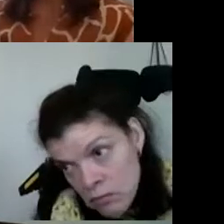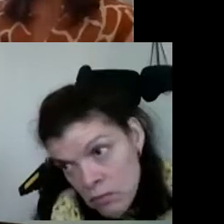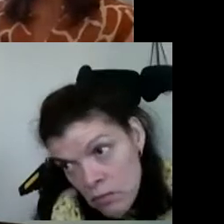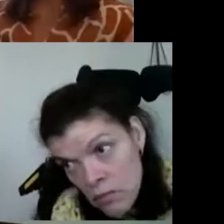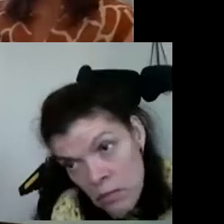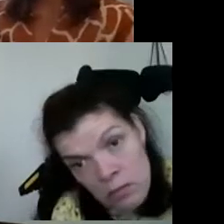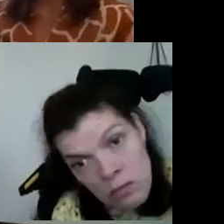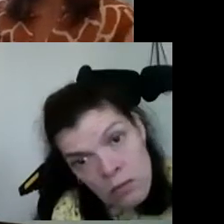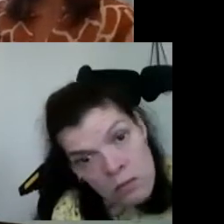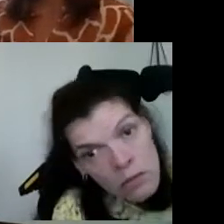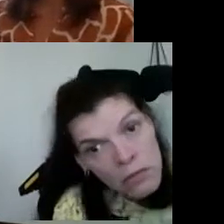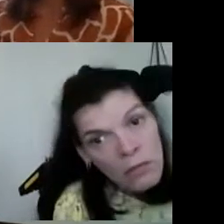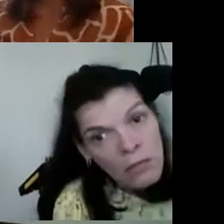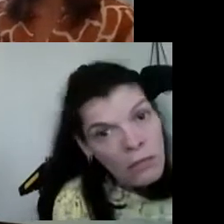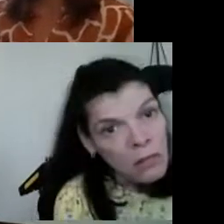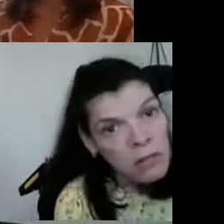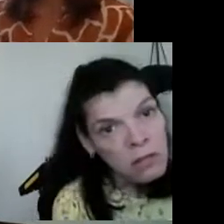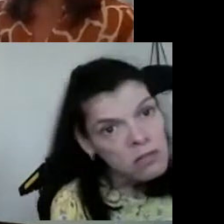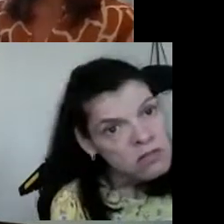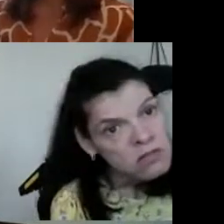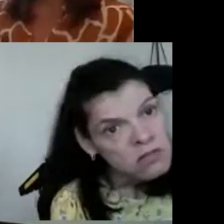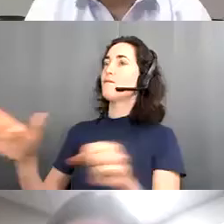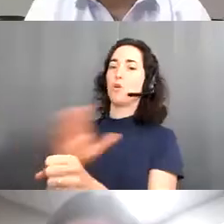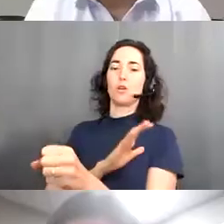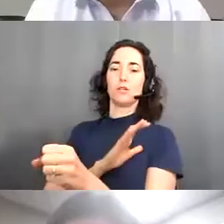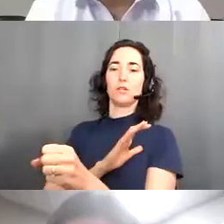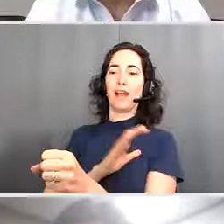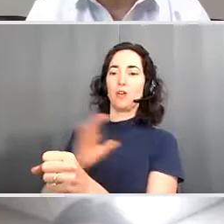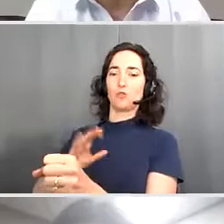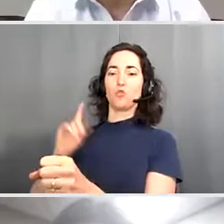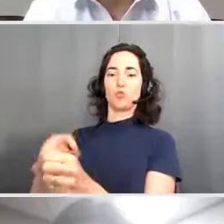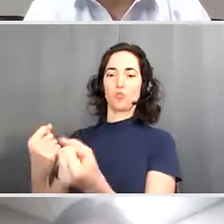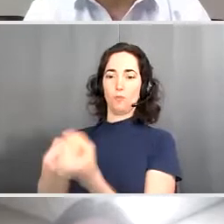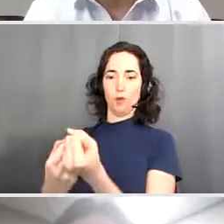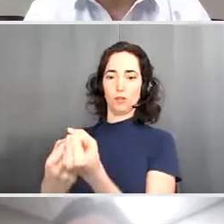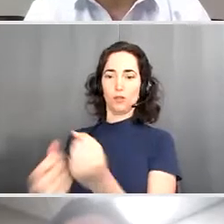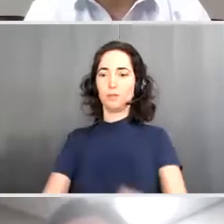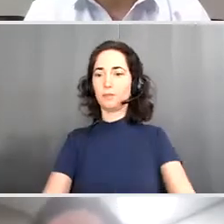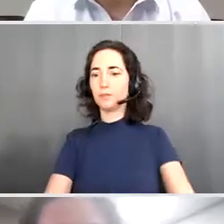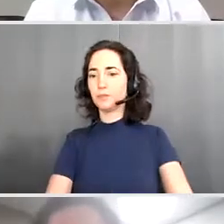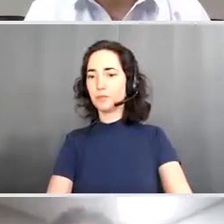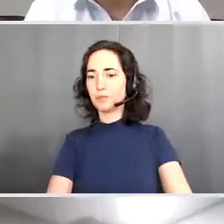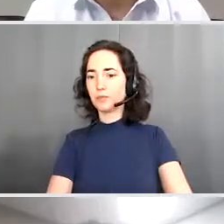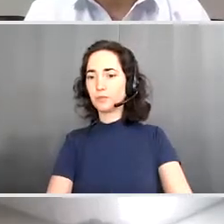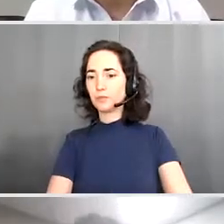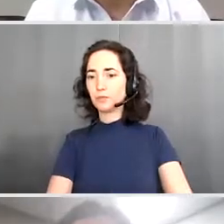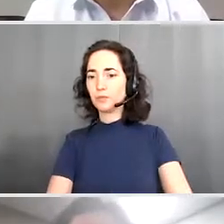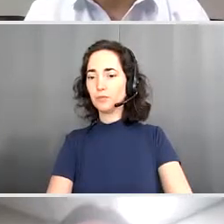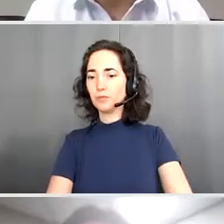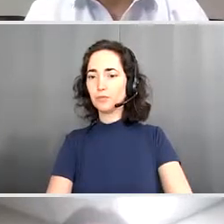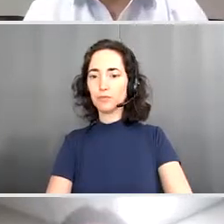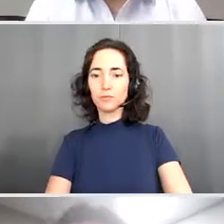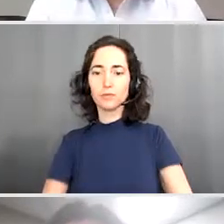legislation, ideas that we recommend the full council support. At this time, again, we're